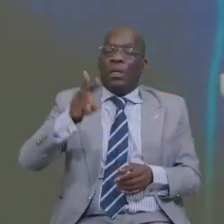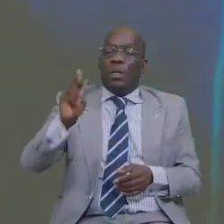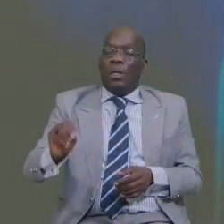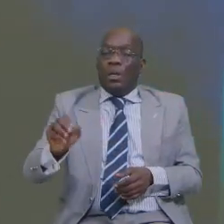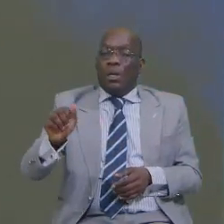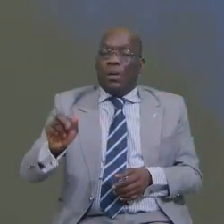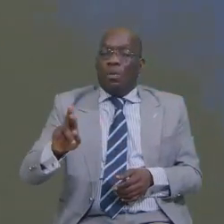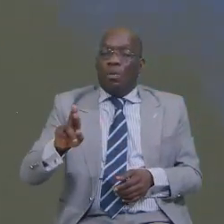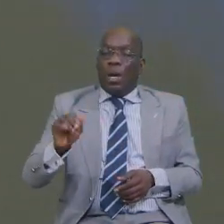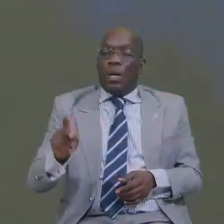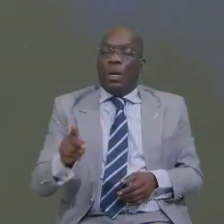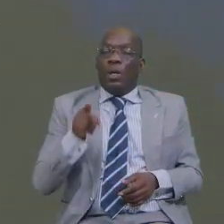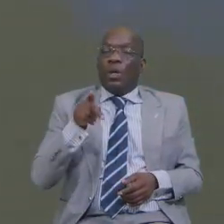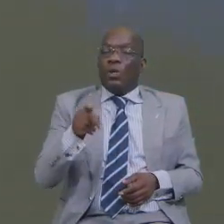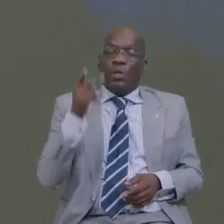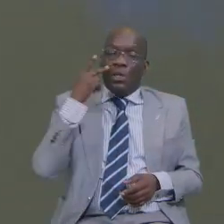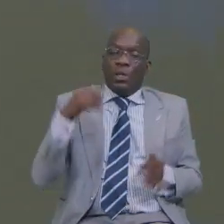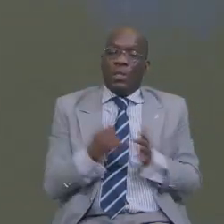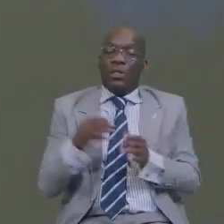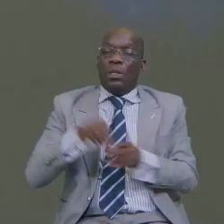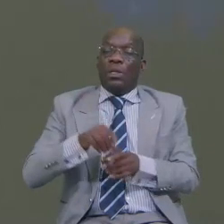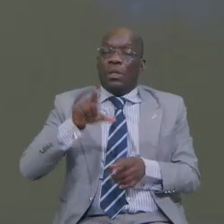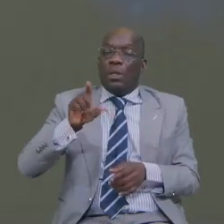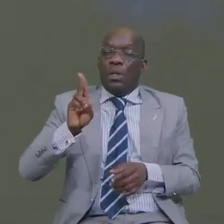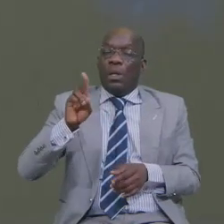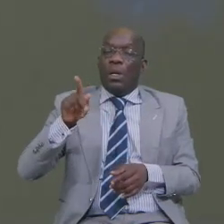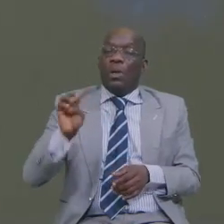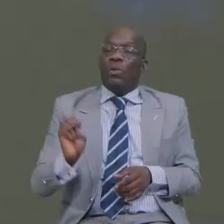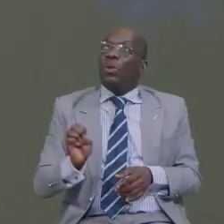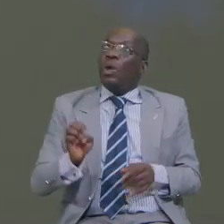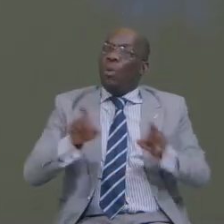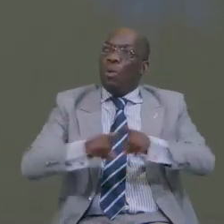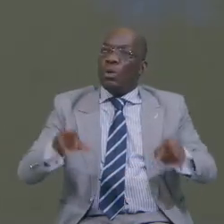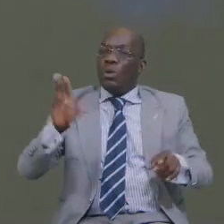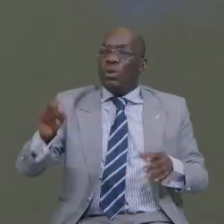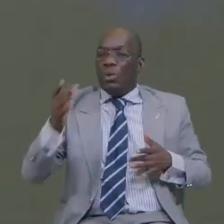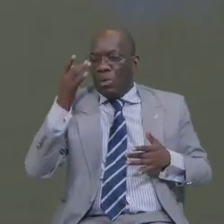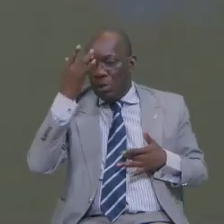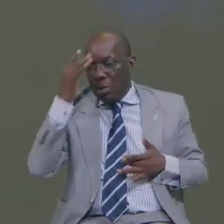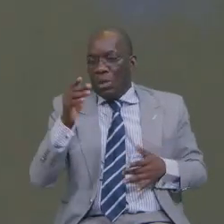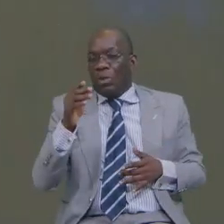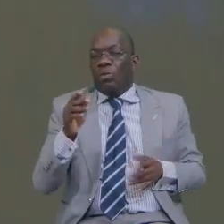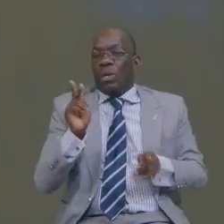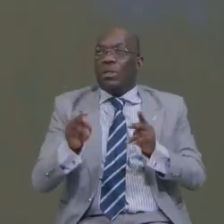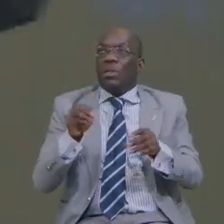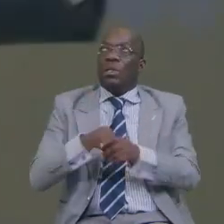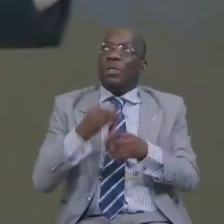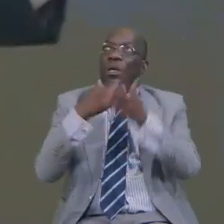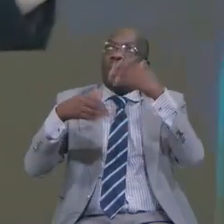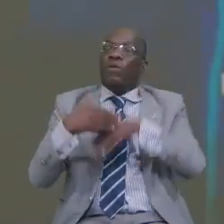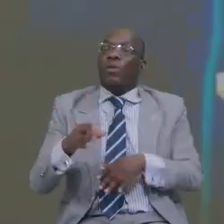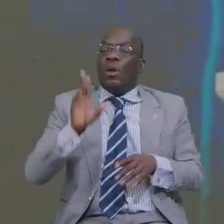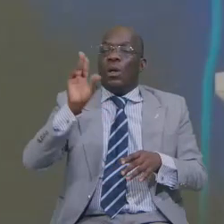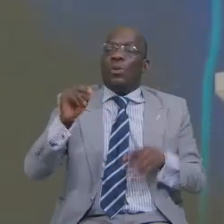heaven. But there's no sick person in heaven. There's no sinner in heaven. And all power